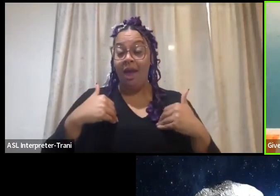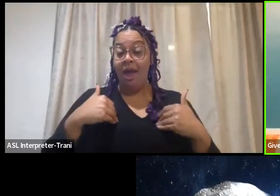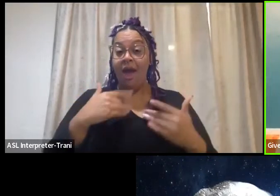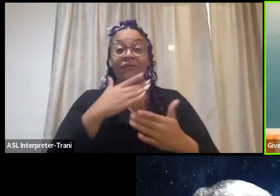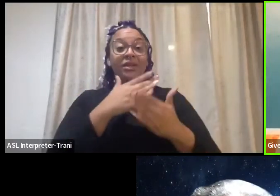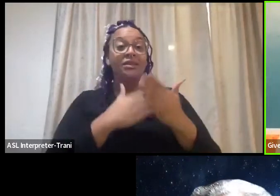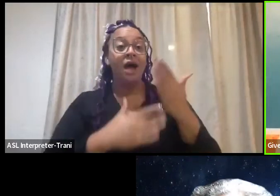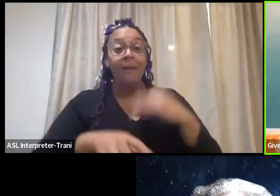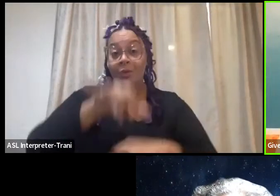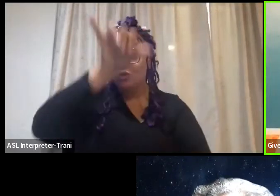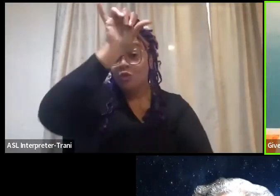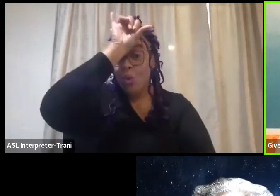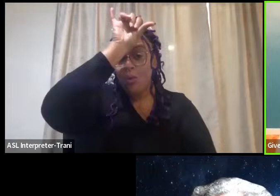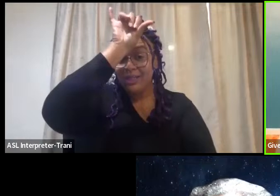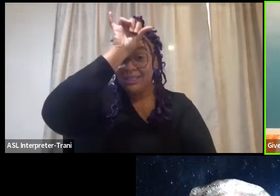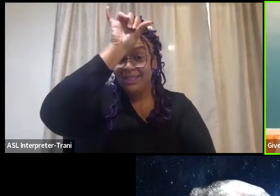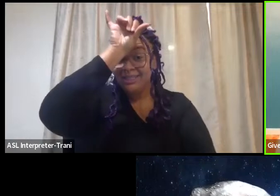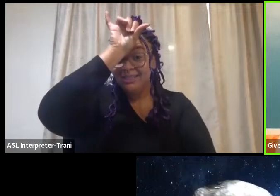folks in here?